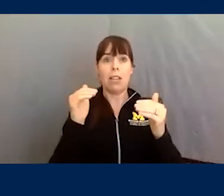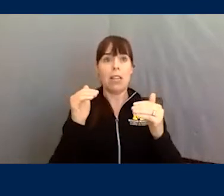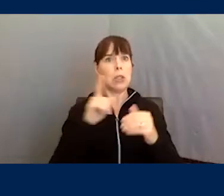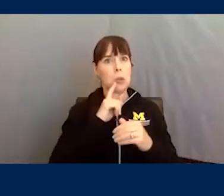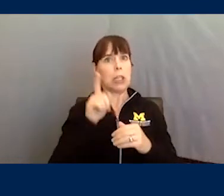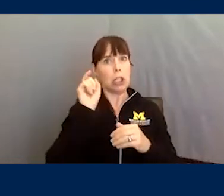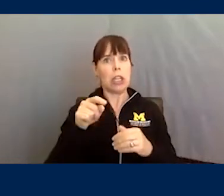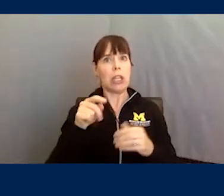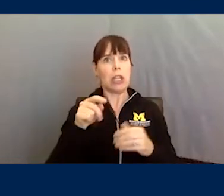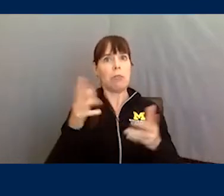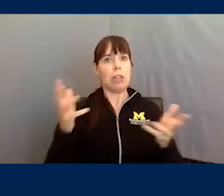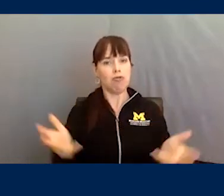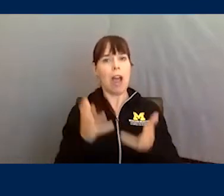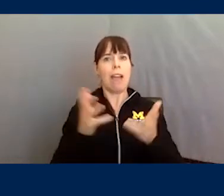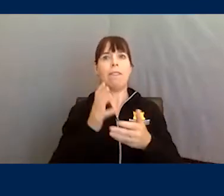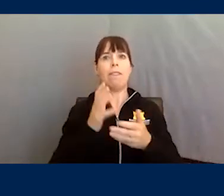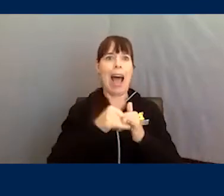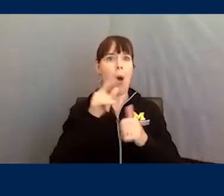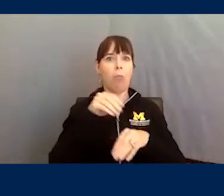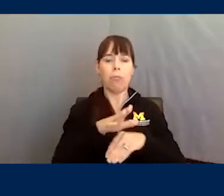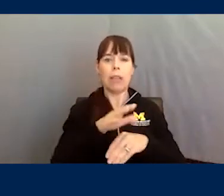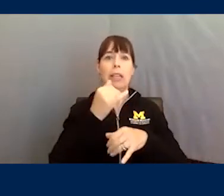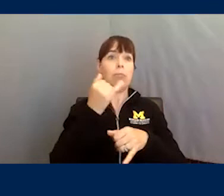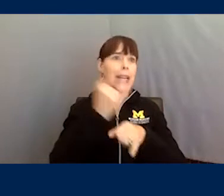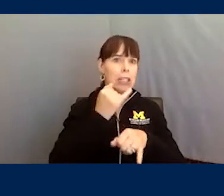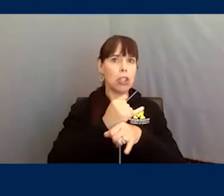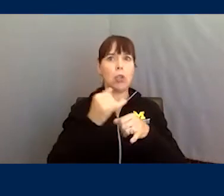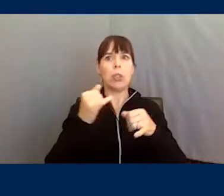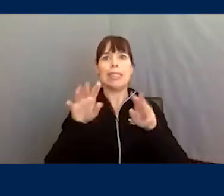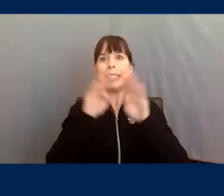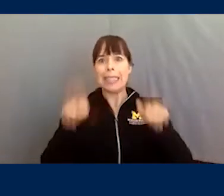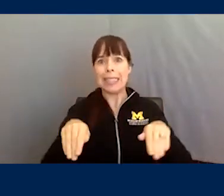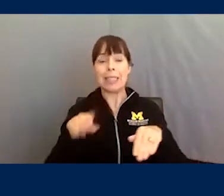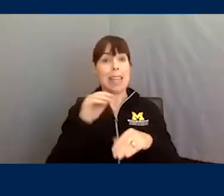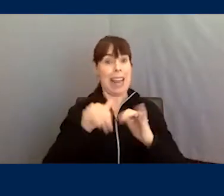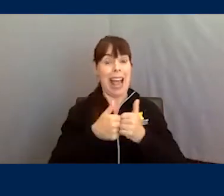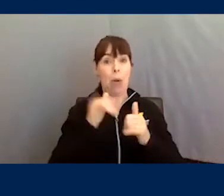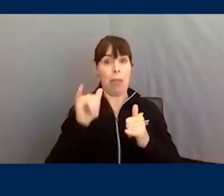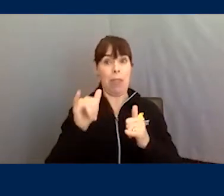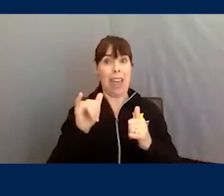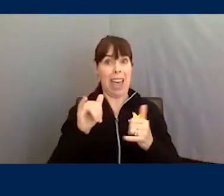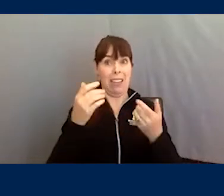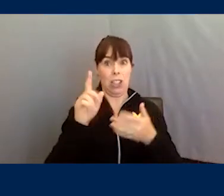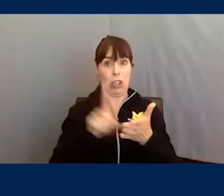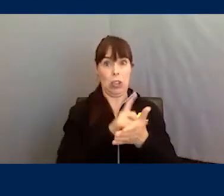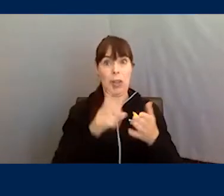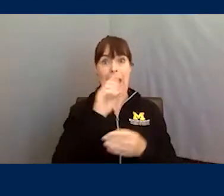fundamentally driving institutions and systems, including institutions and systems of discrimination and